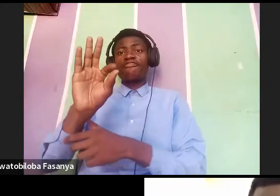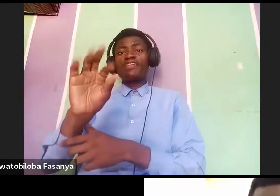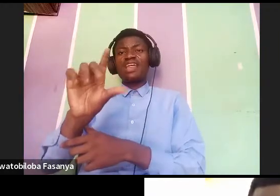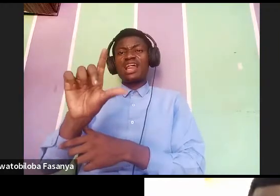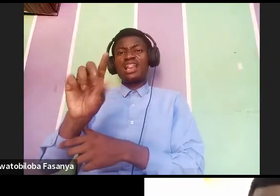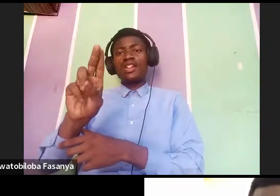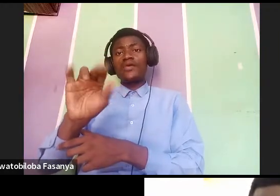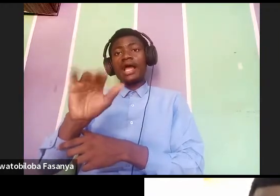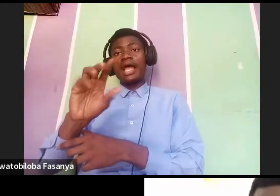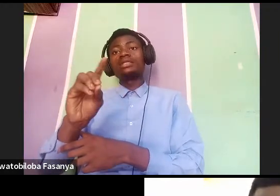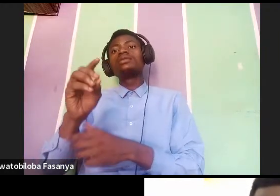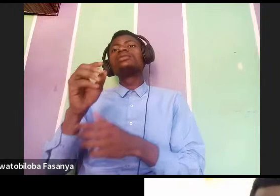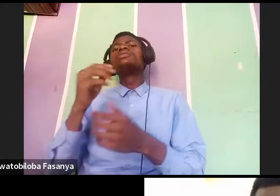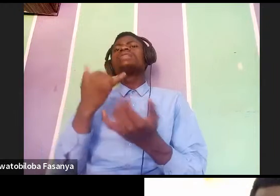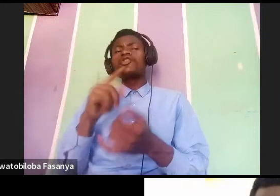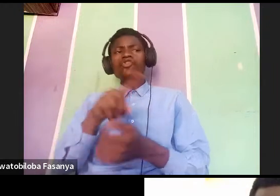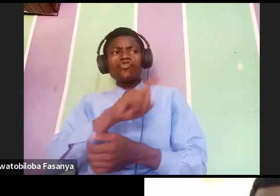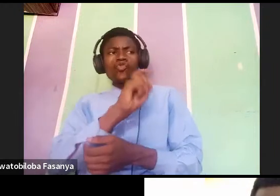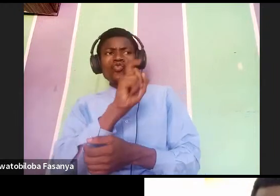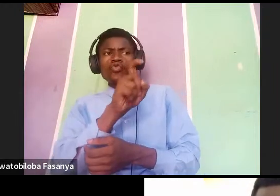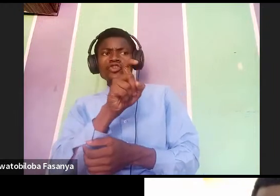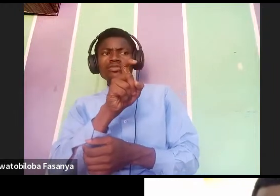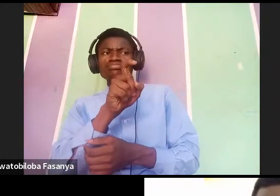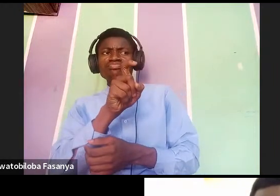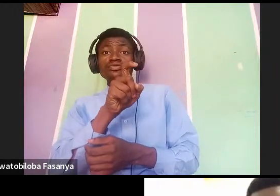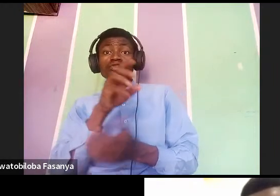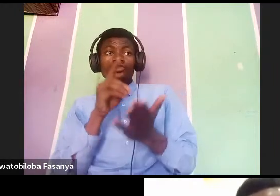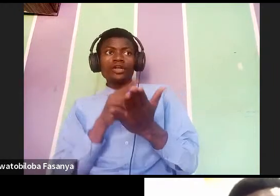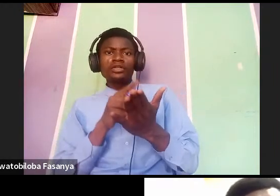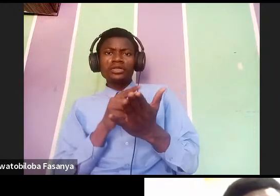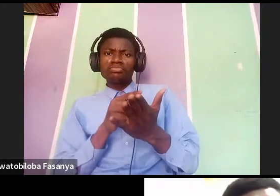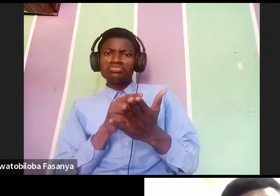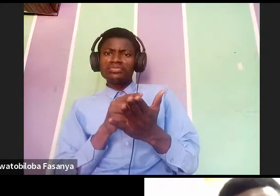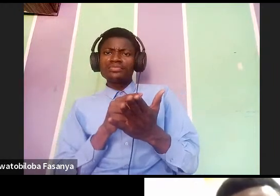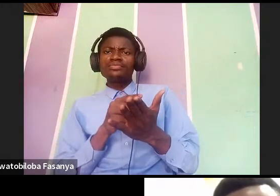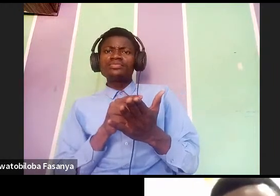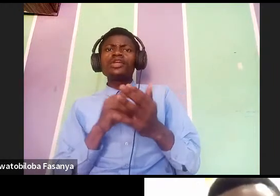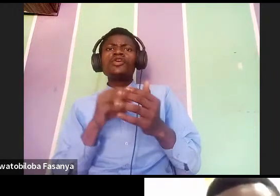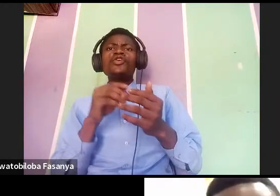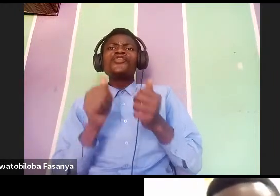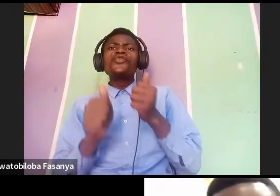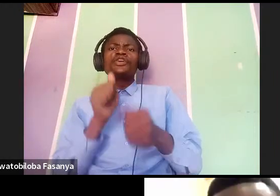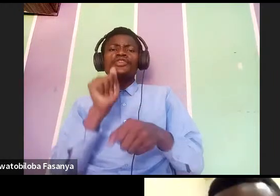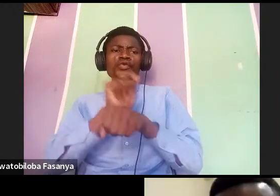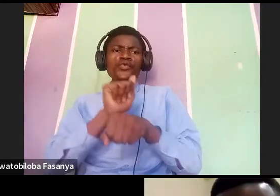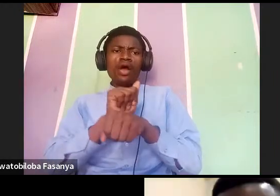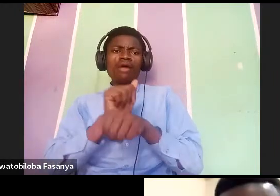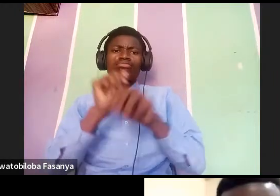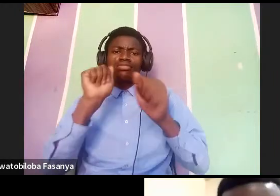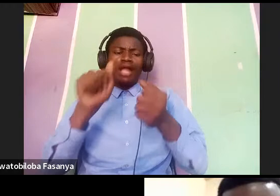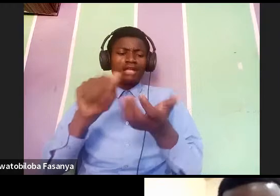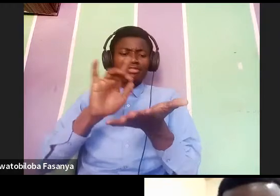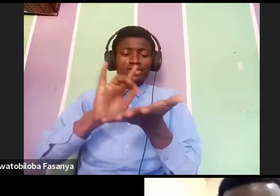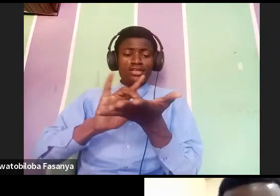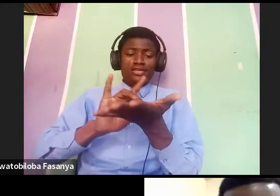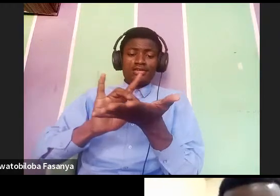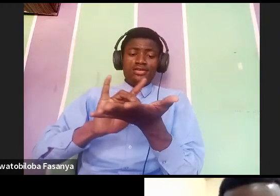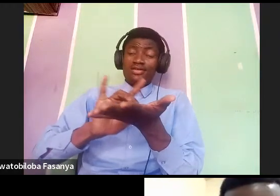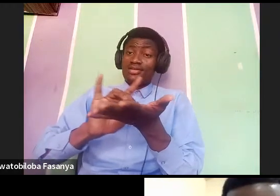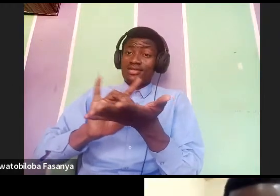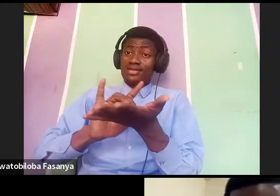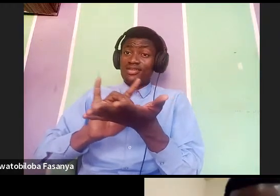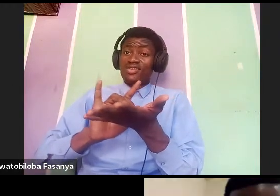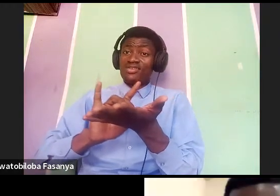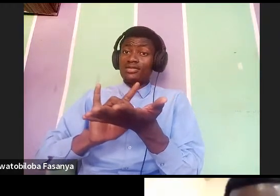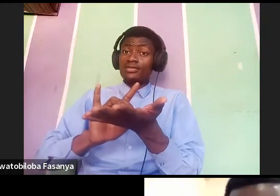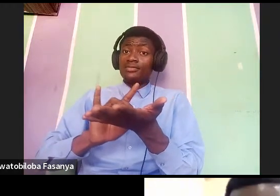if there's a place for antibiotics in food poisoning, in diarrhea diseases, or